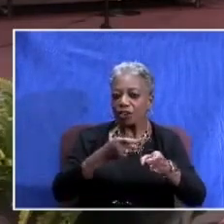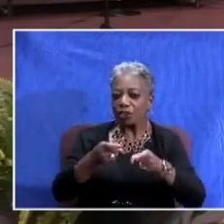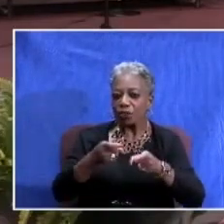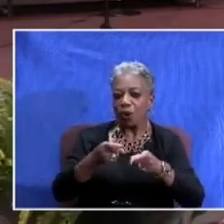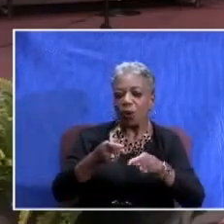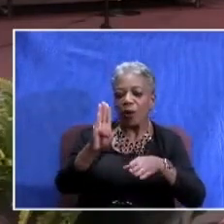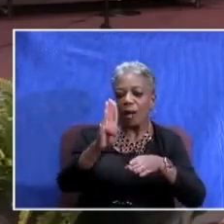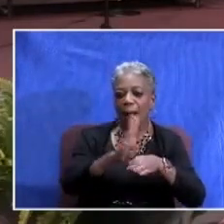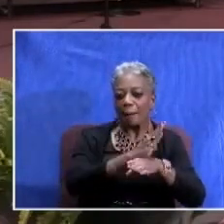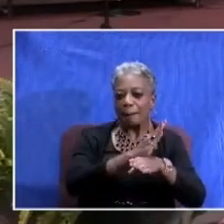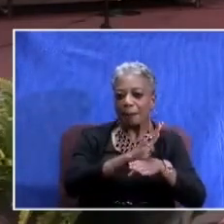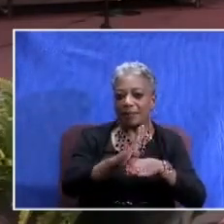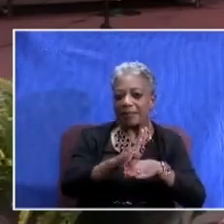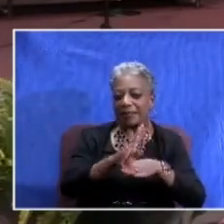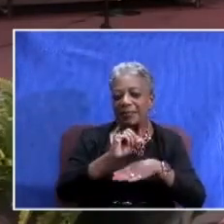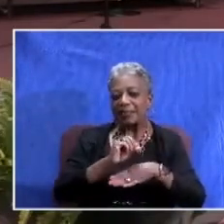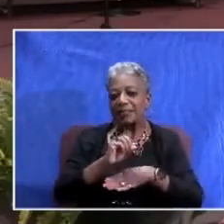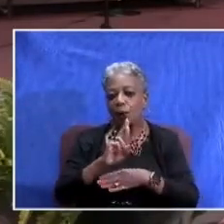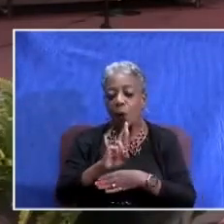Or they'll tell